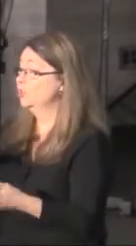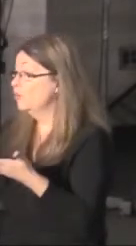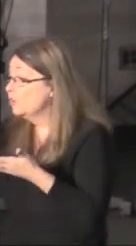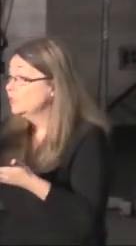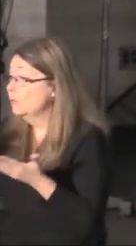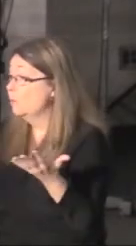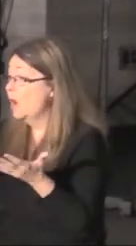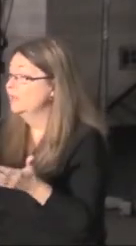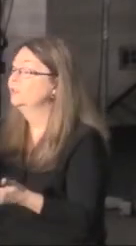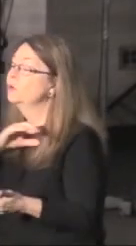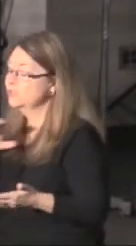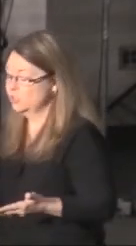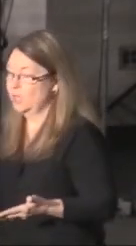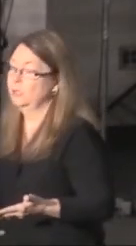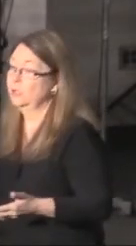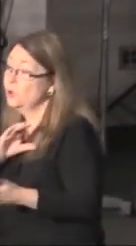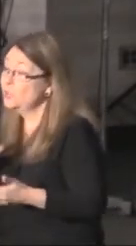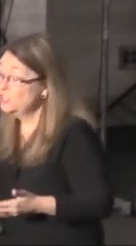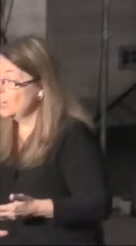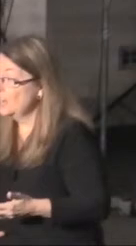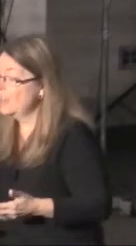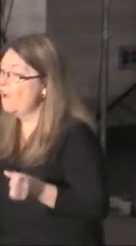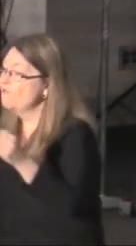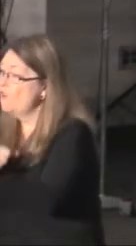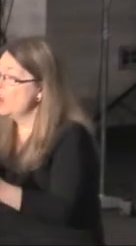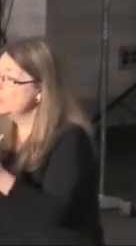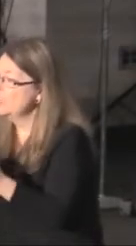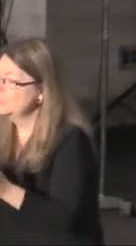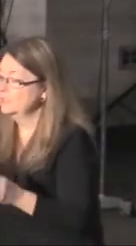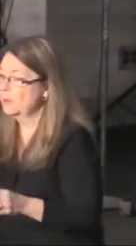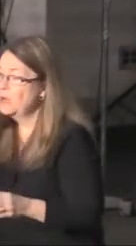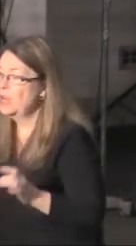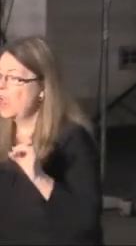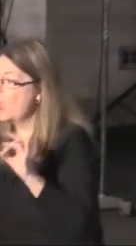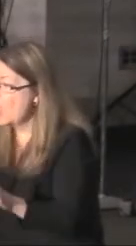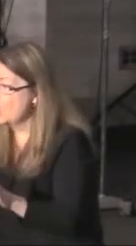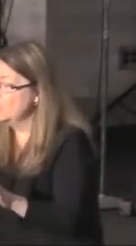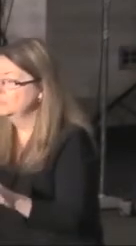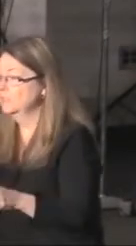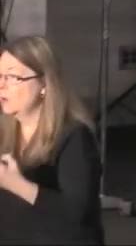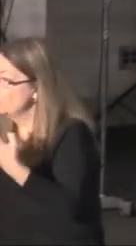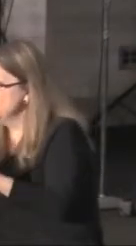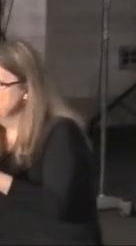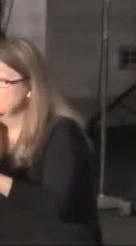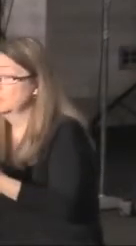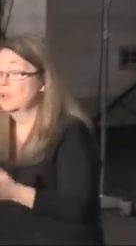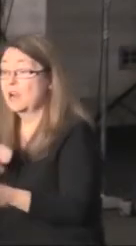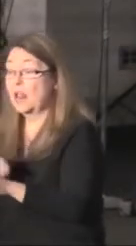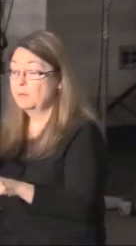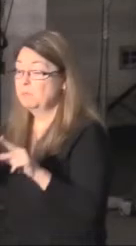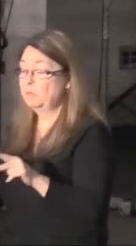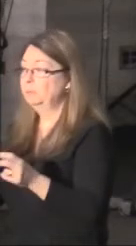universities? Christianity. Christianity has been fought against and hated against and subjected and imprisoned. Now, of course, people